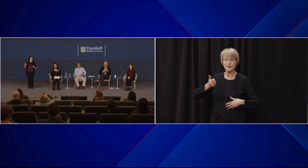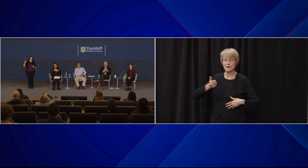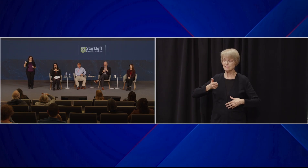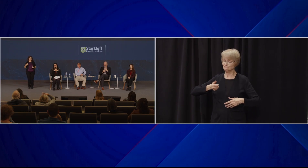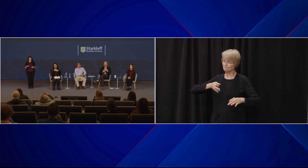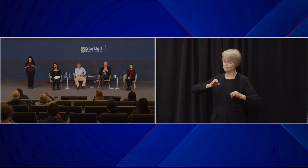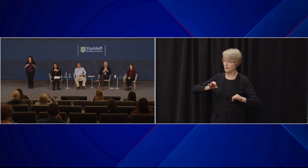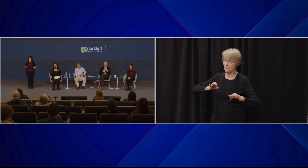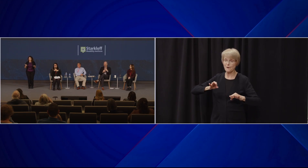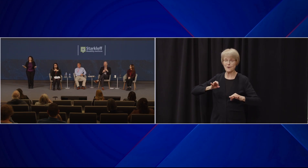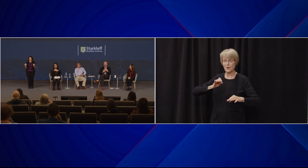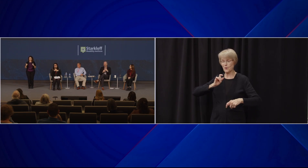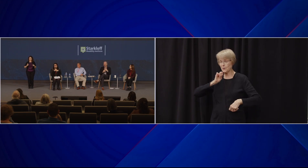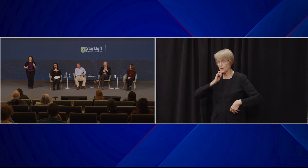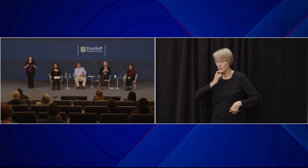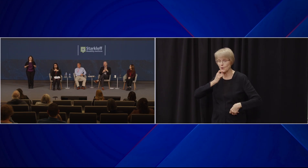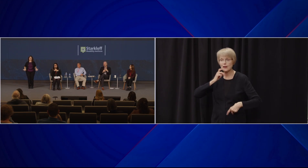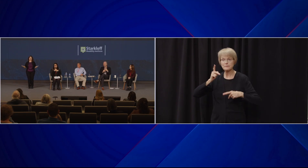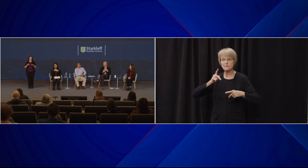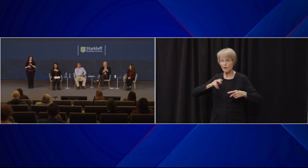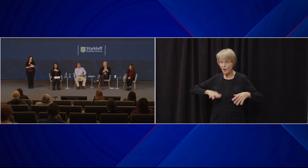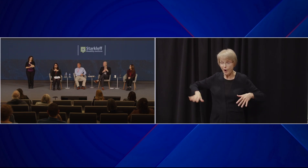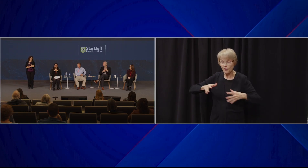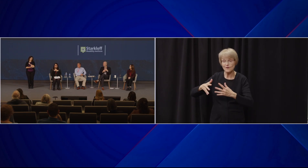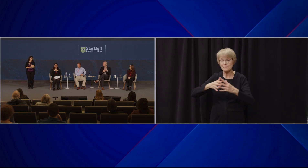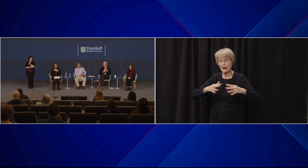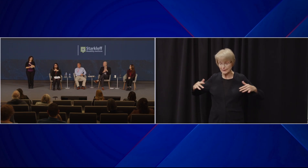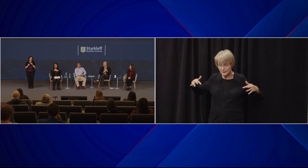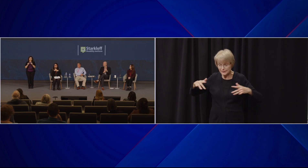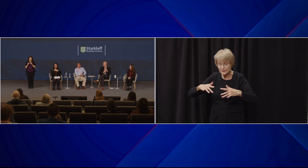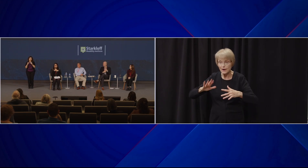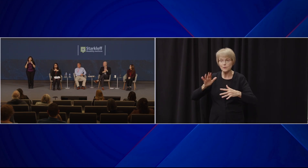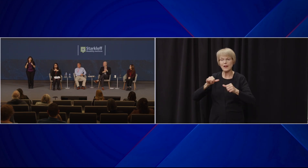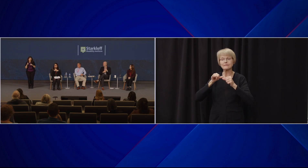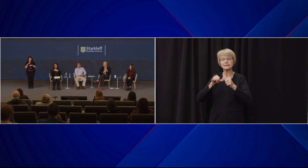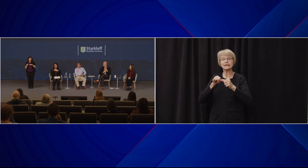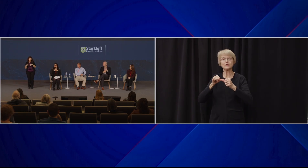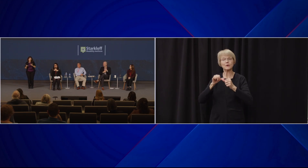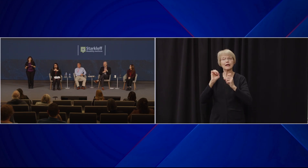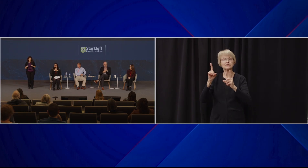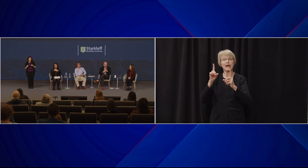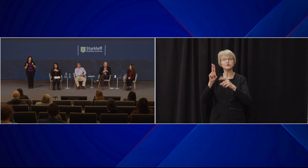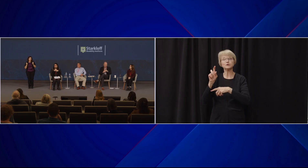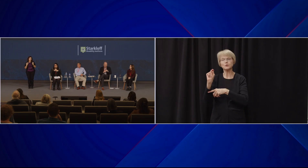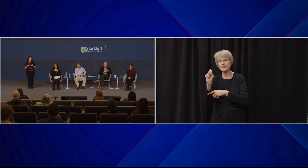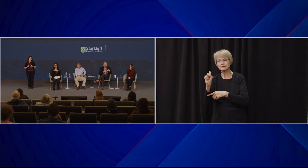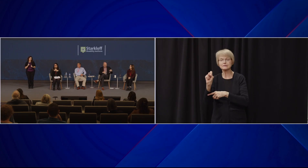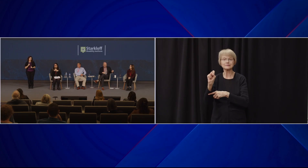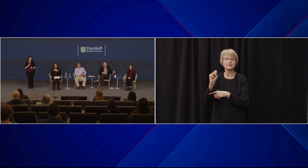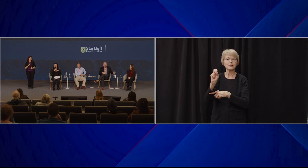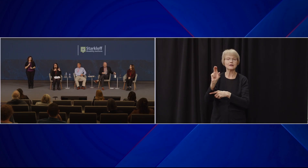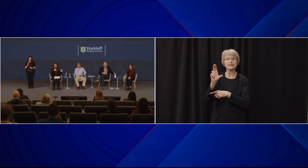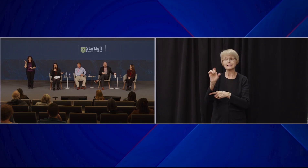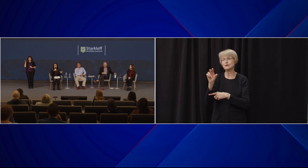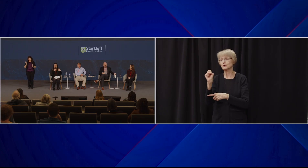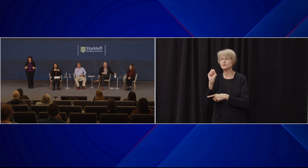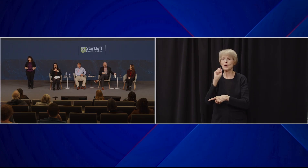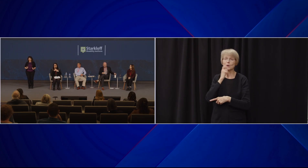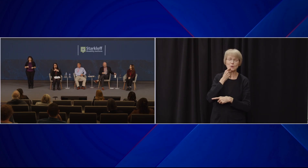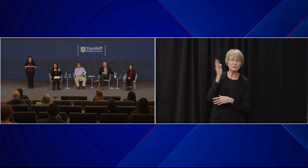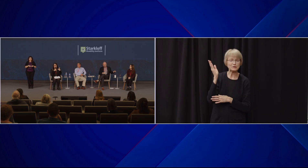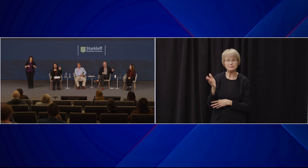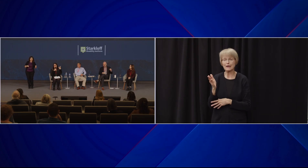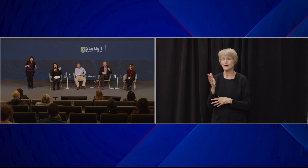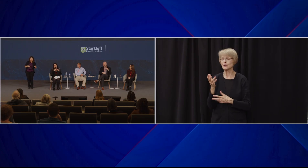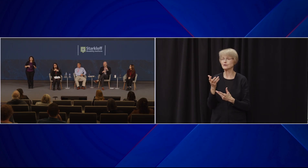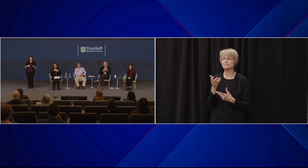It's going to bring in people from across the country. We're going to have continuing education units and so many different cool speakers and panelists